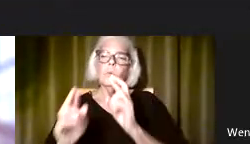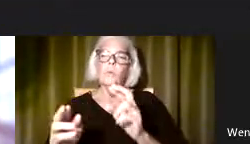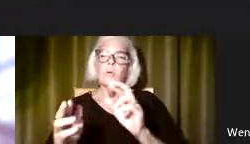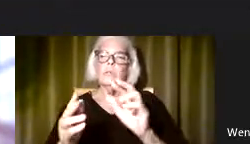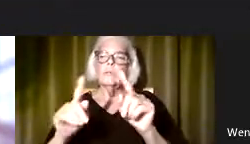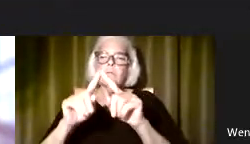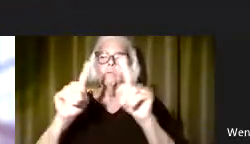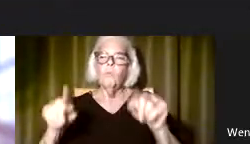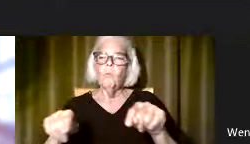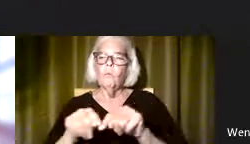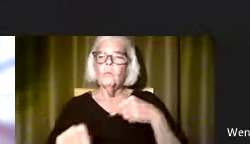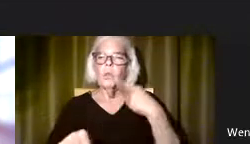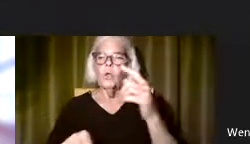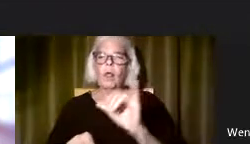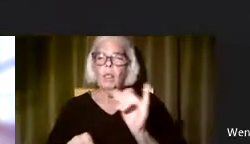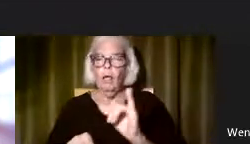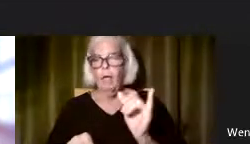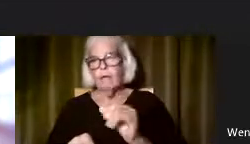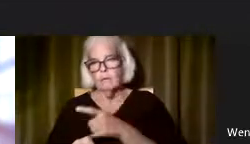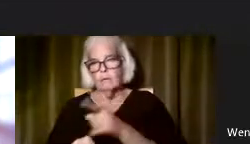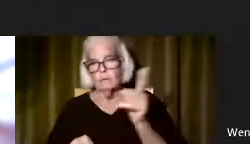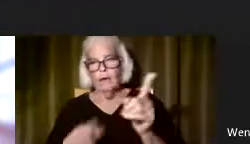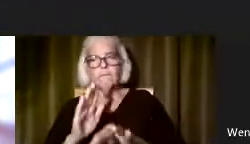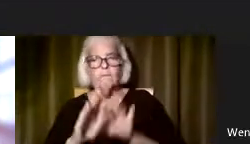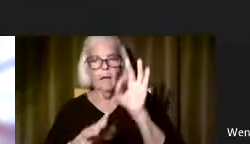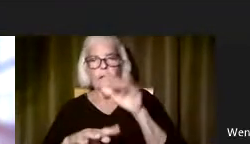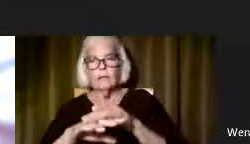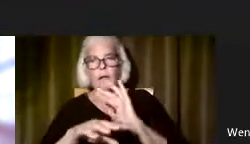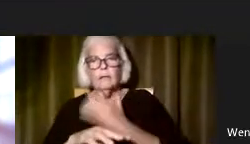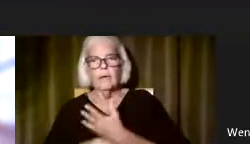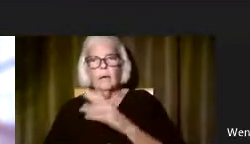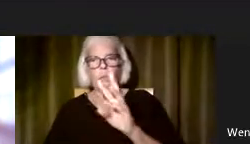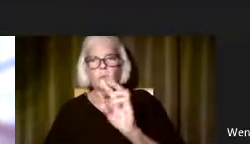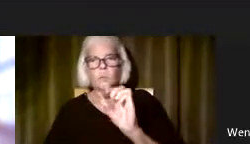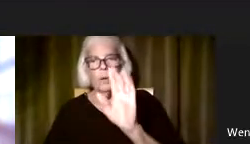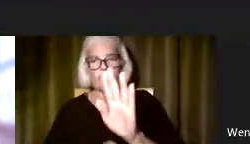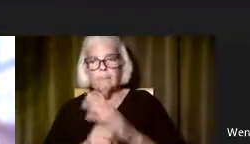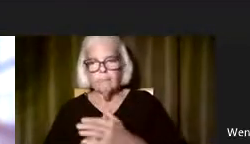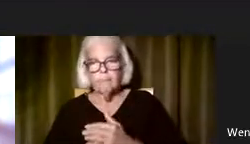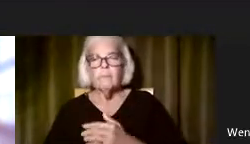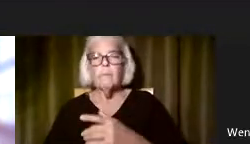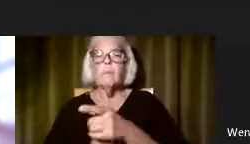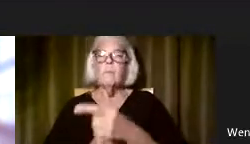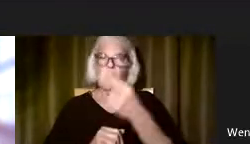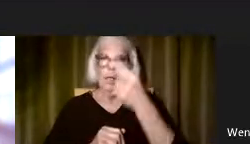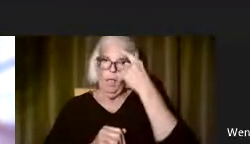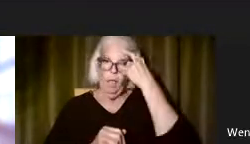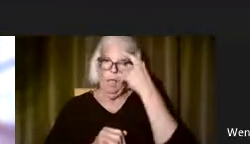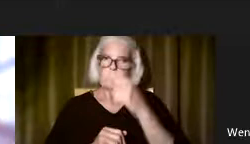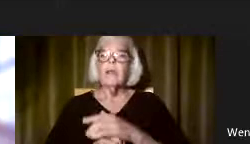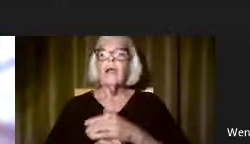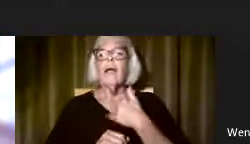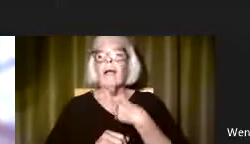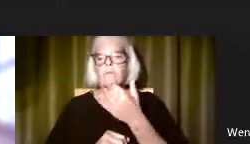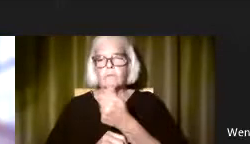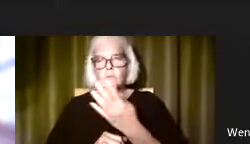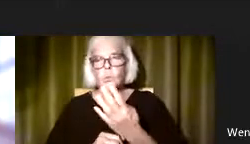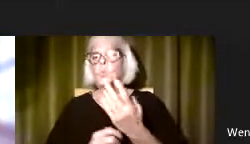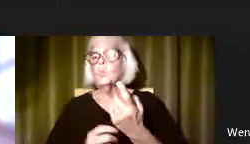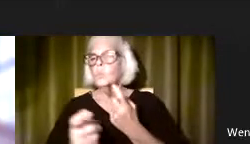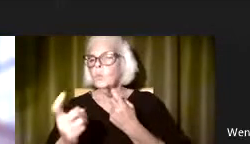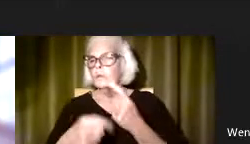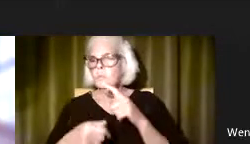few questions around this, and Anna, I don't know if this has come up with you as well, but we've asked for this page